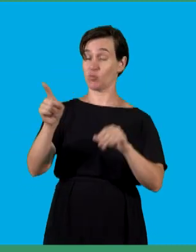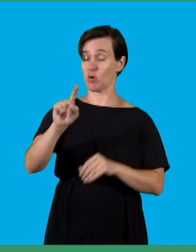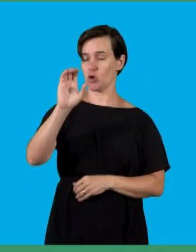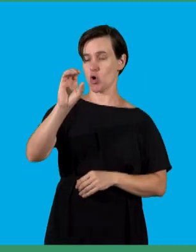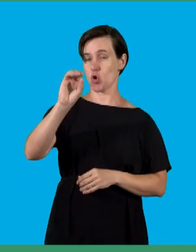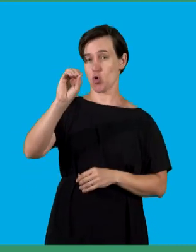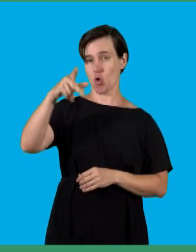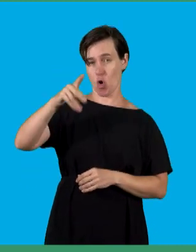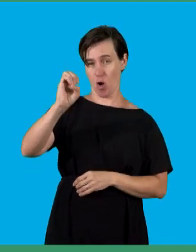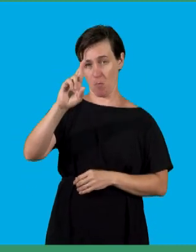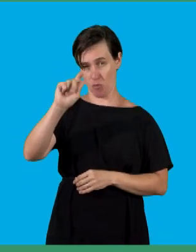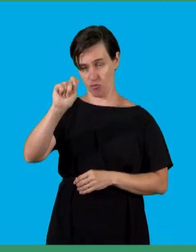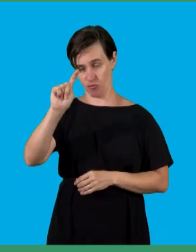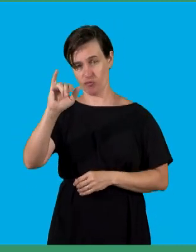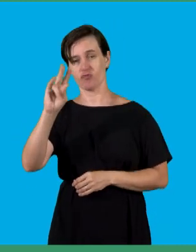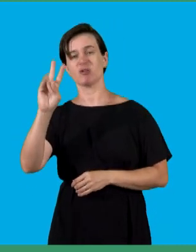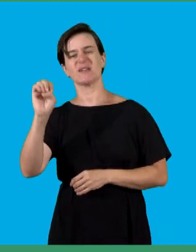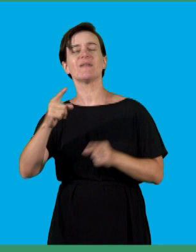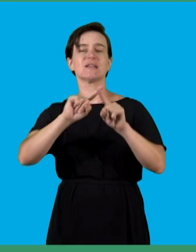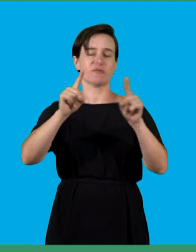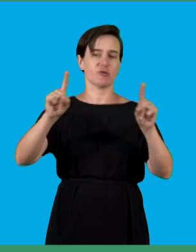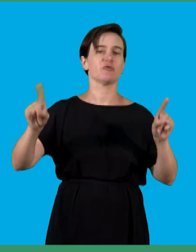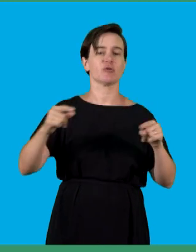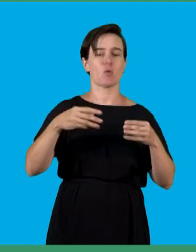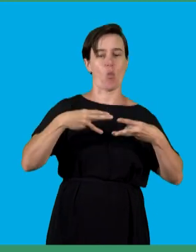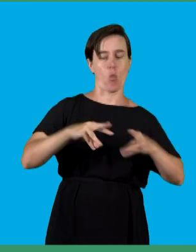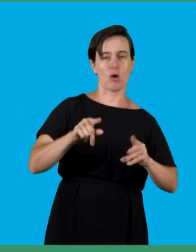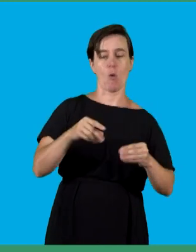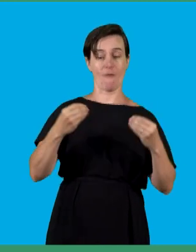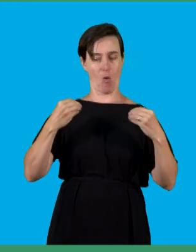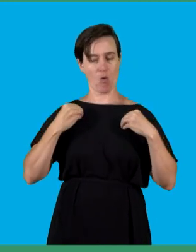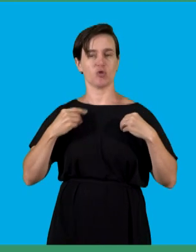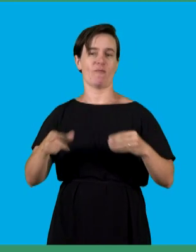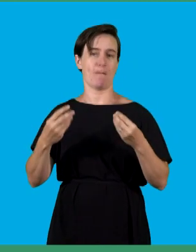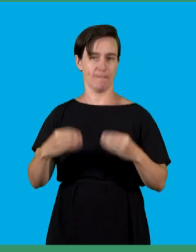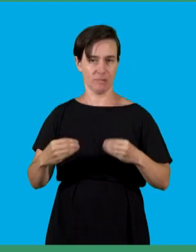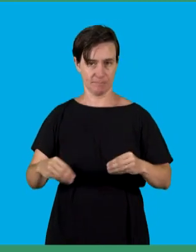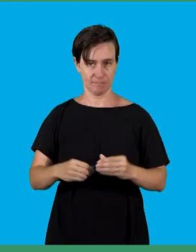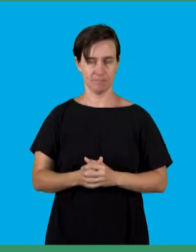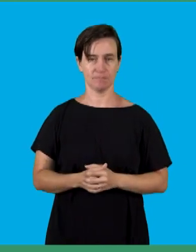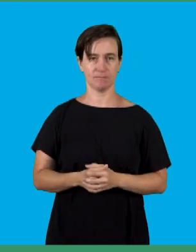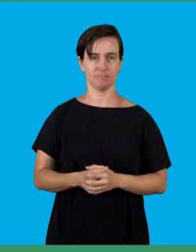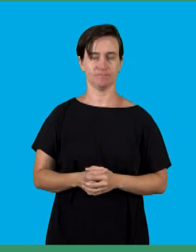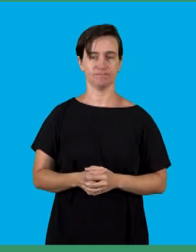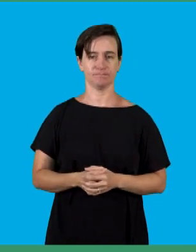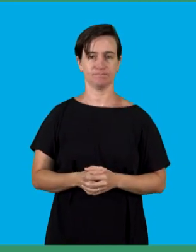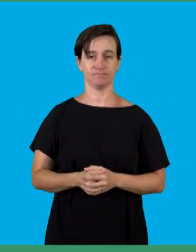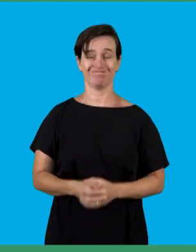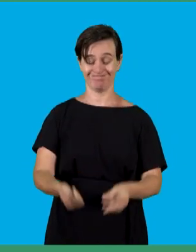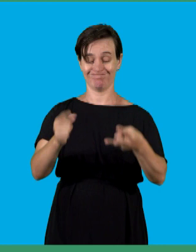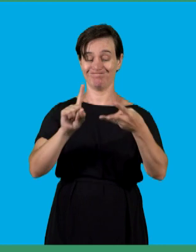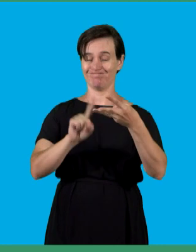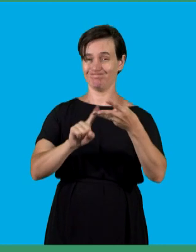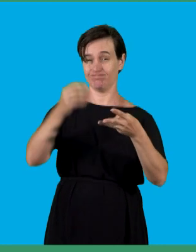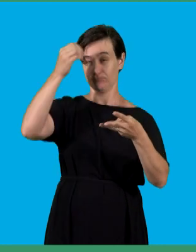have cooperatives. So these are different forms of ownerships that we have. Now, moving on to